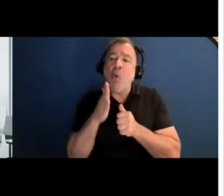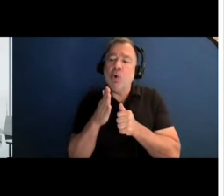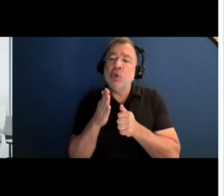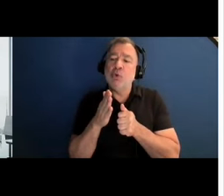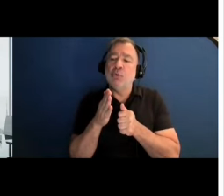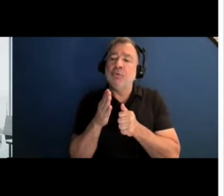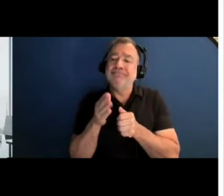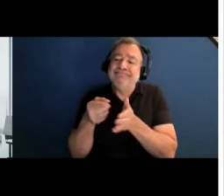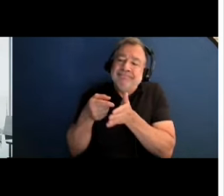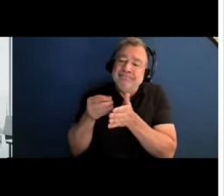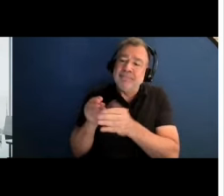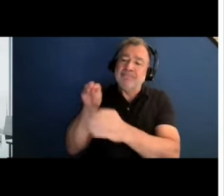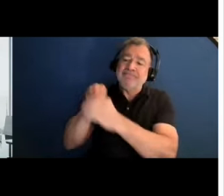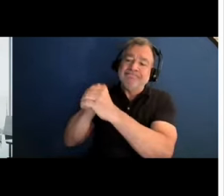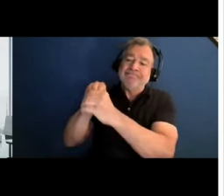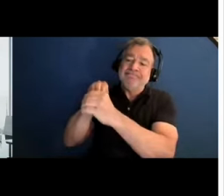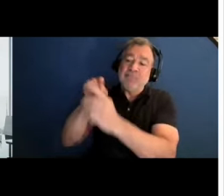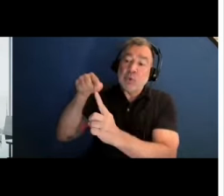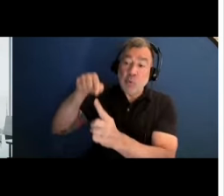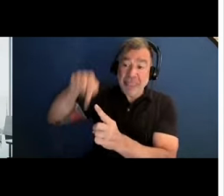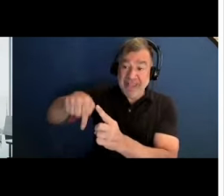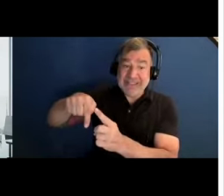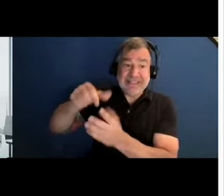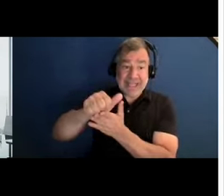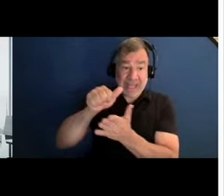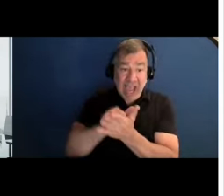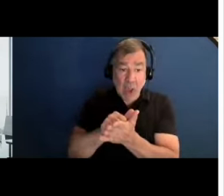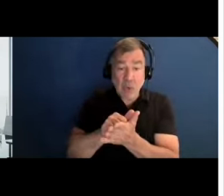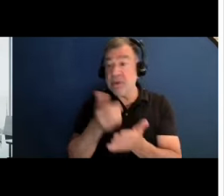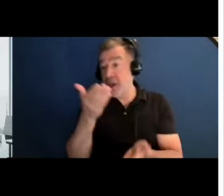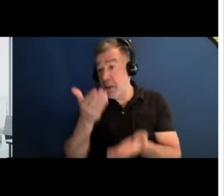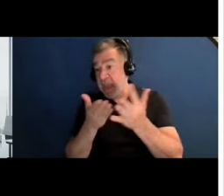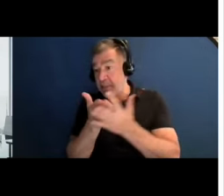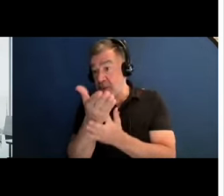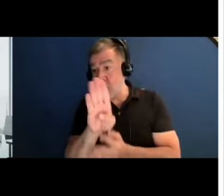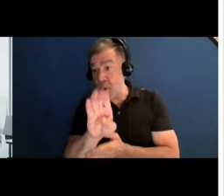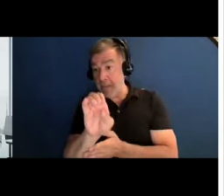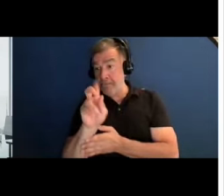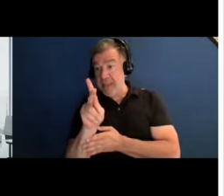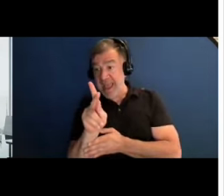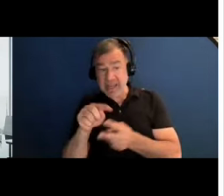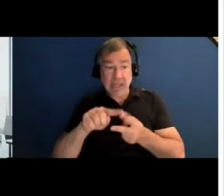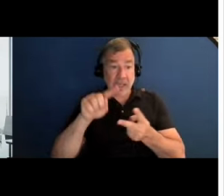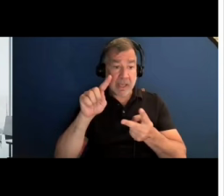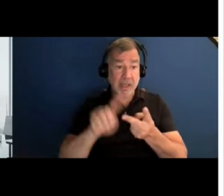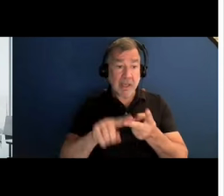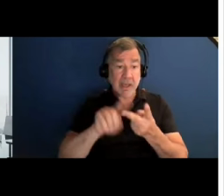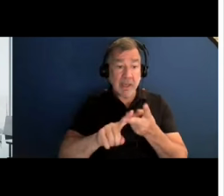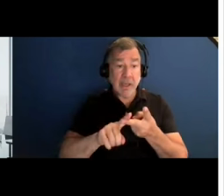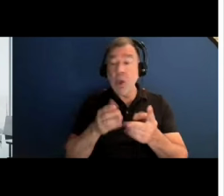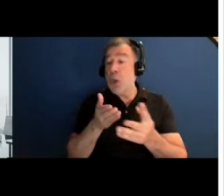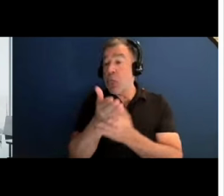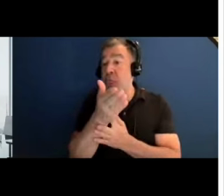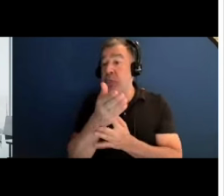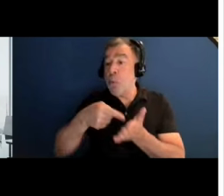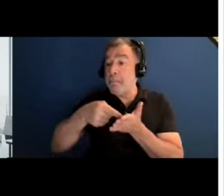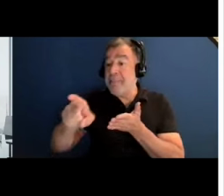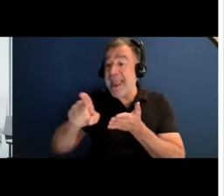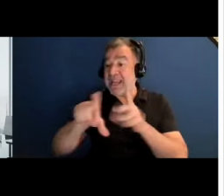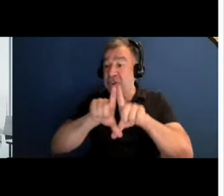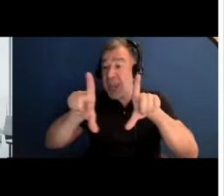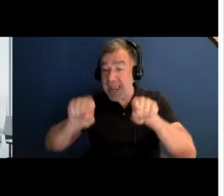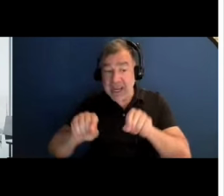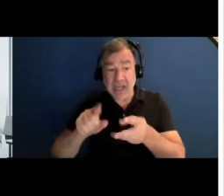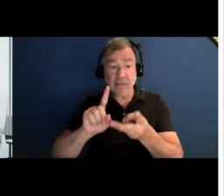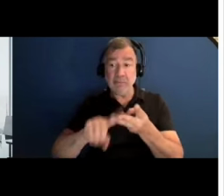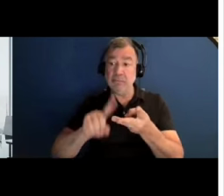for example, reoccurring contributions or a single contribution, through your paycheck, through payroll direct deposit, or